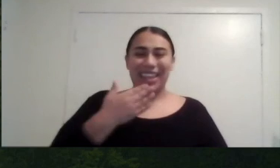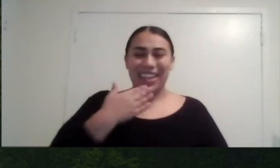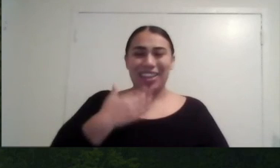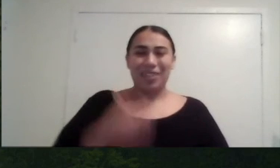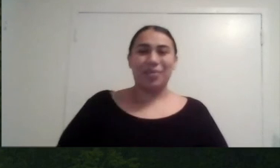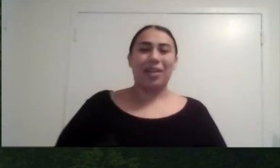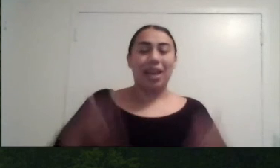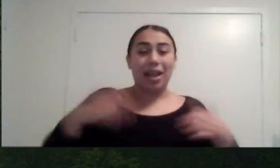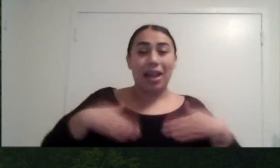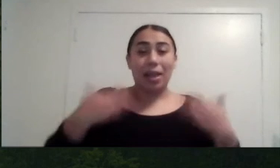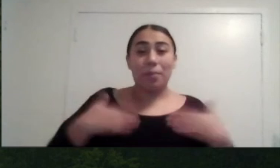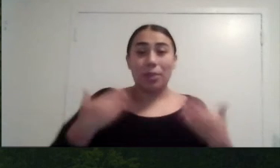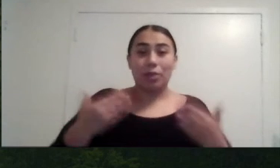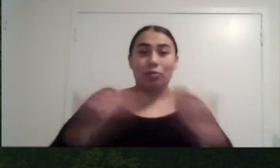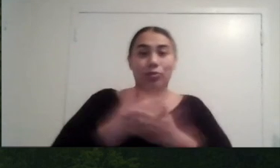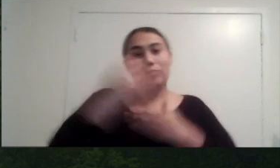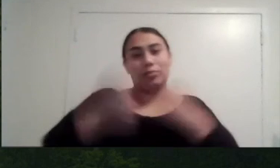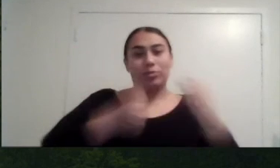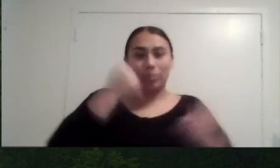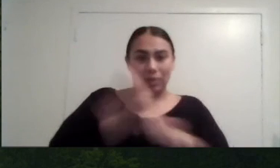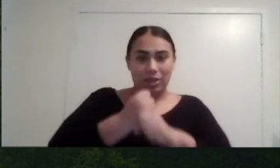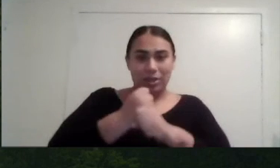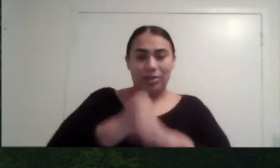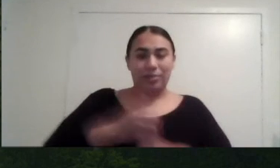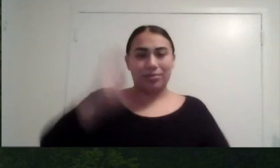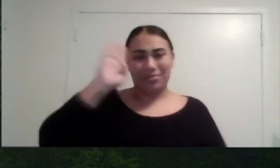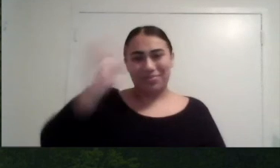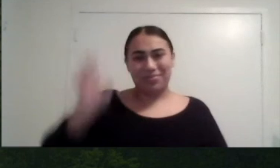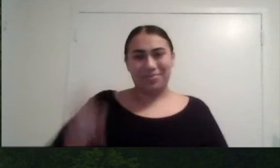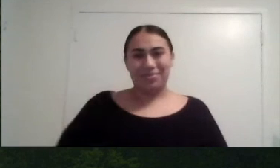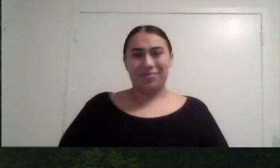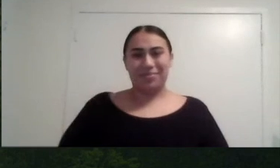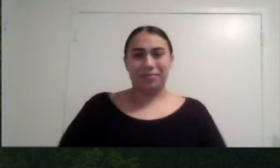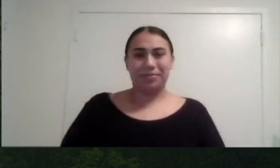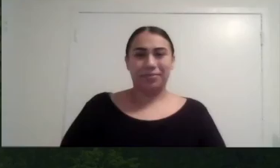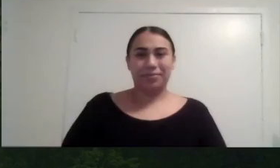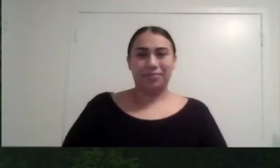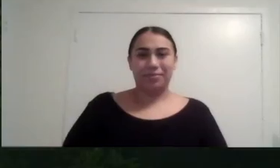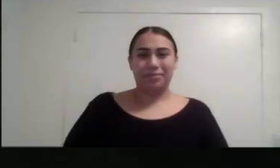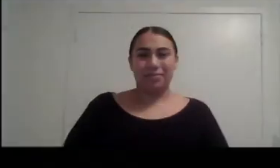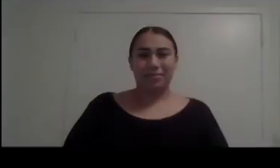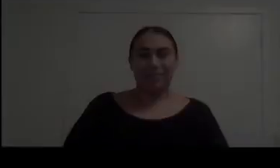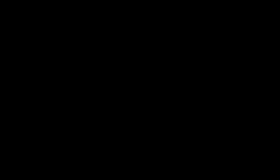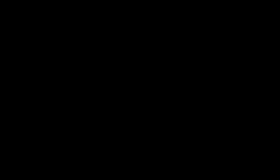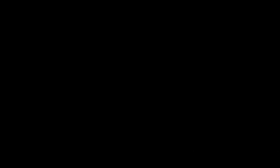the clinic. Thank you so much, and I hope you all have a wonderful holiday season.